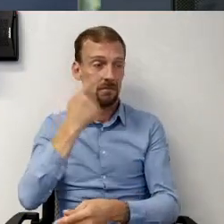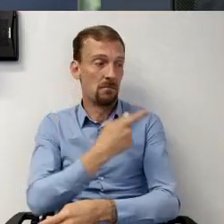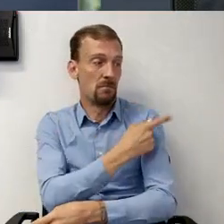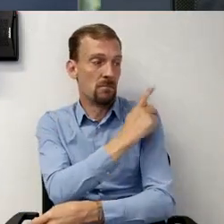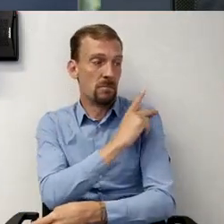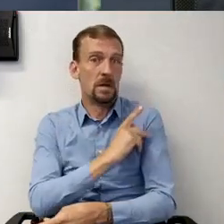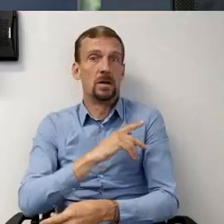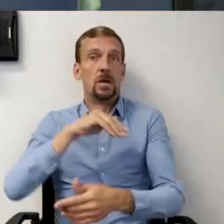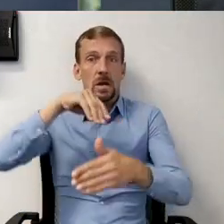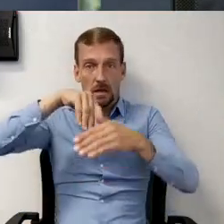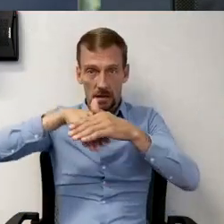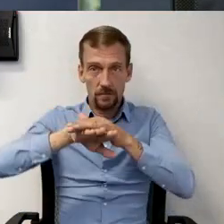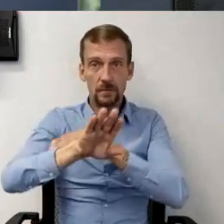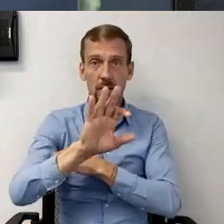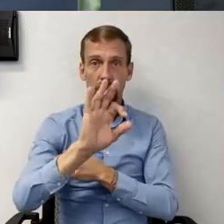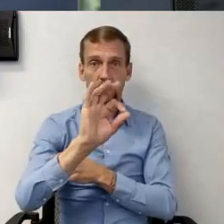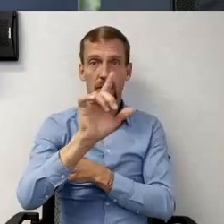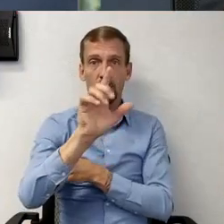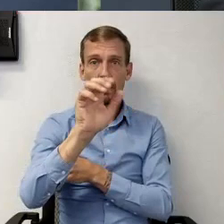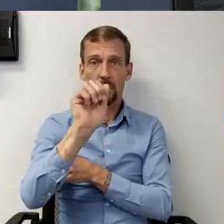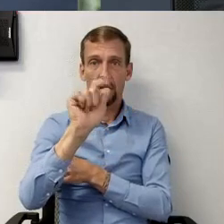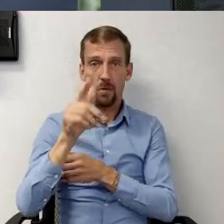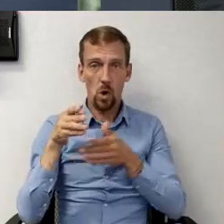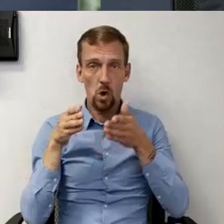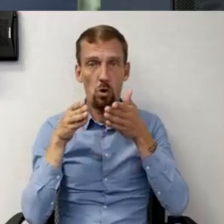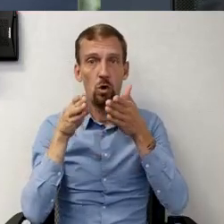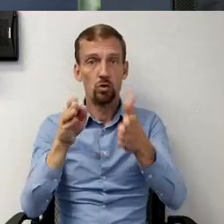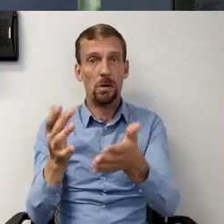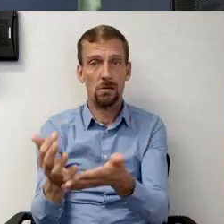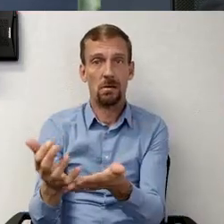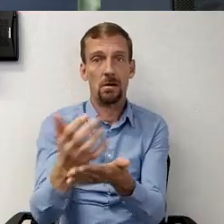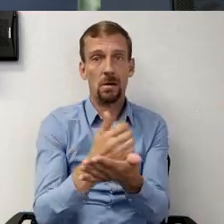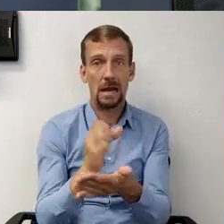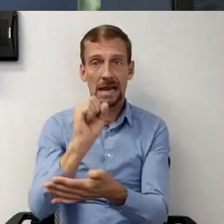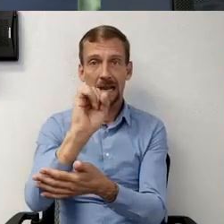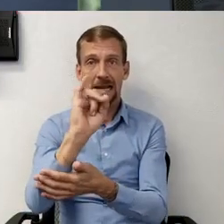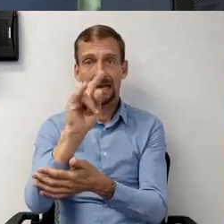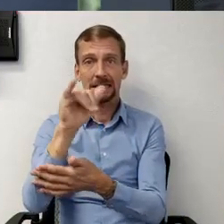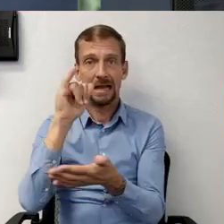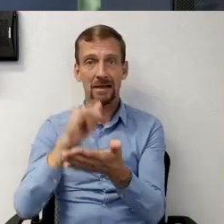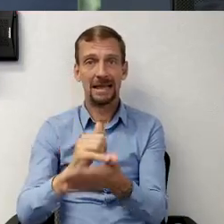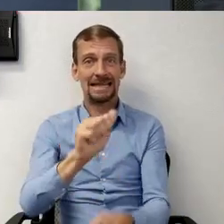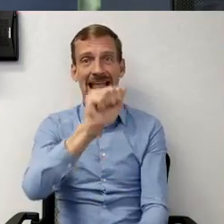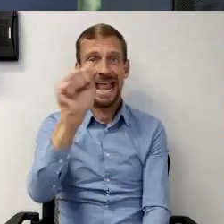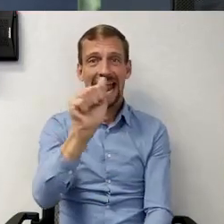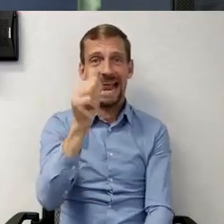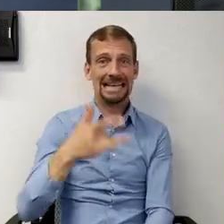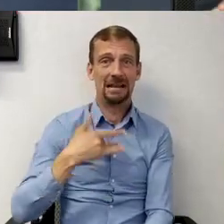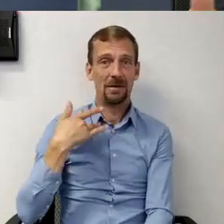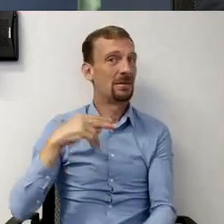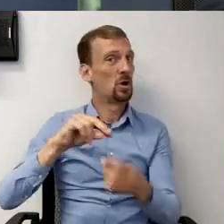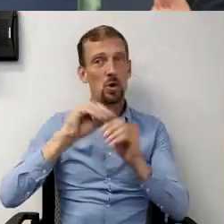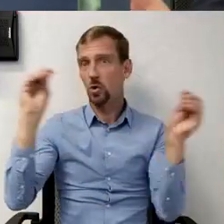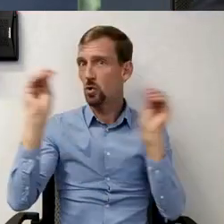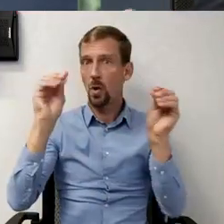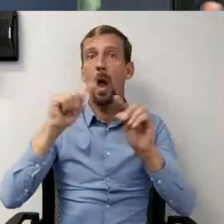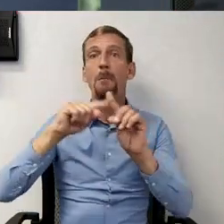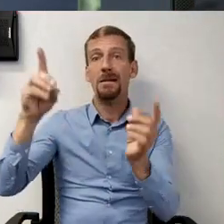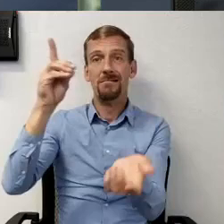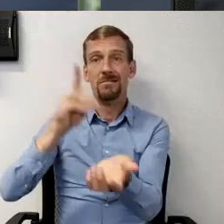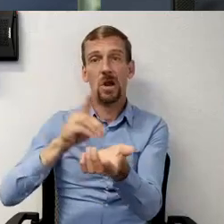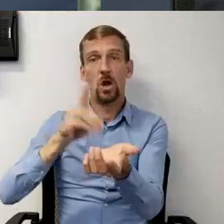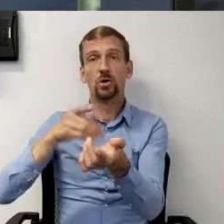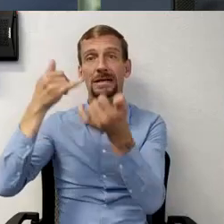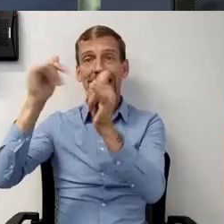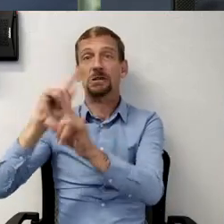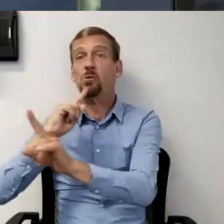the Floral Street test specimen collection site that's totally asymptomatic, but their physician still